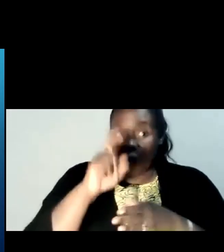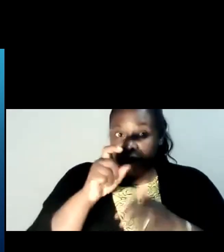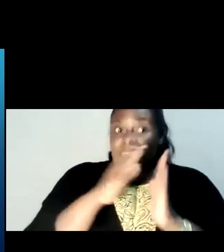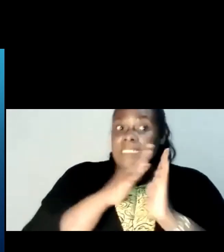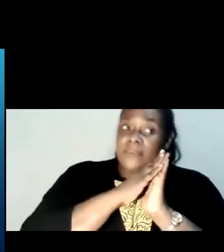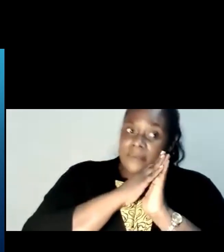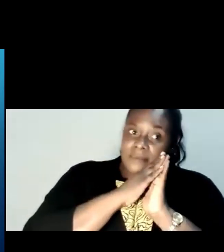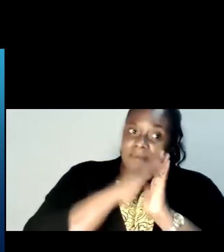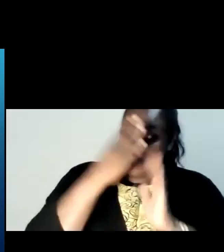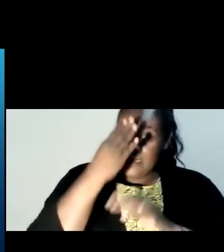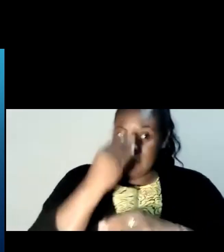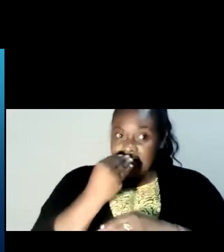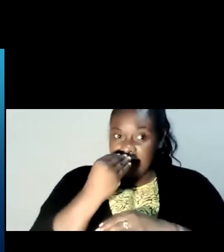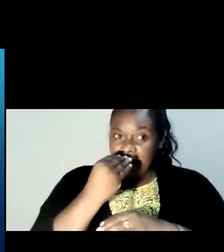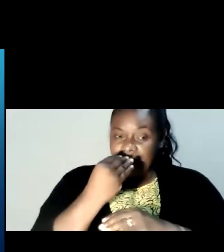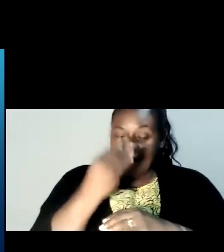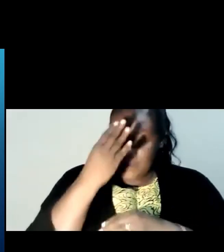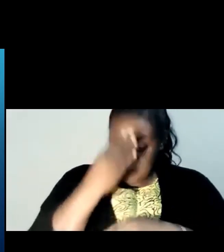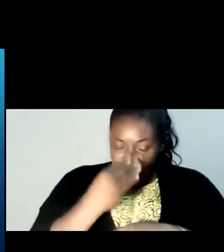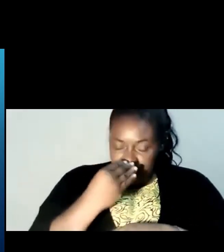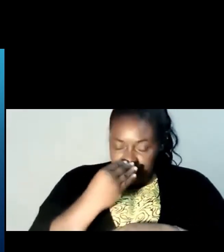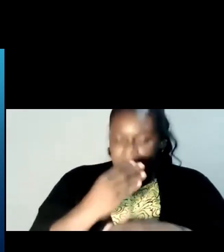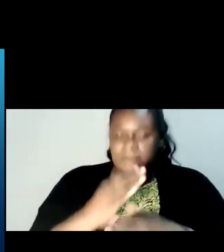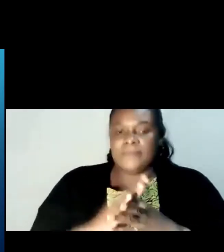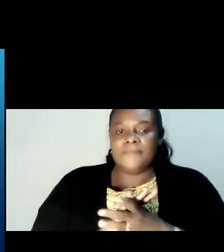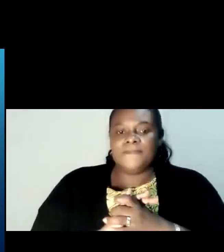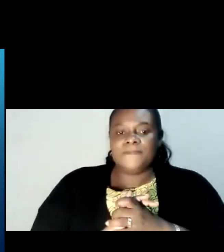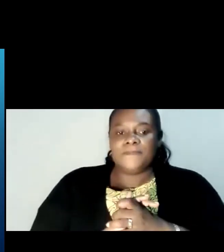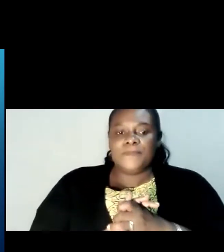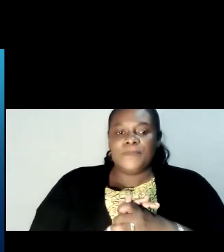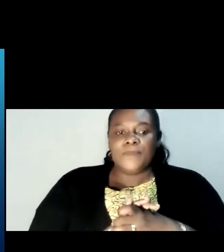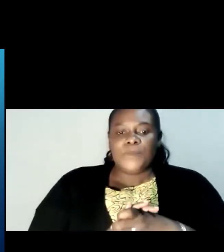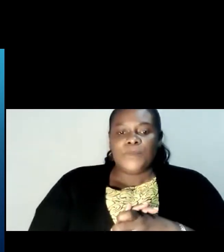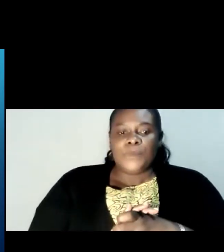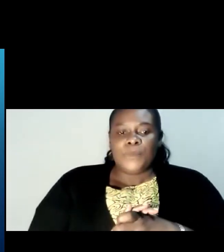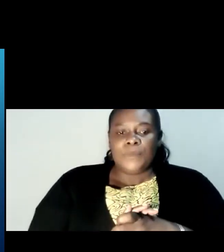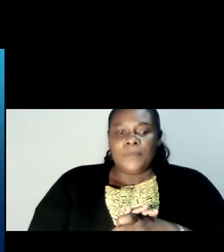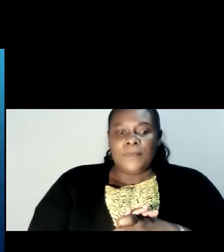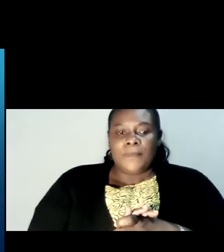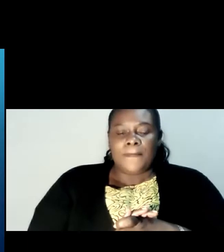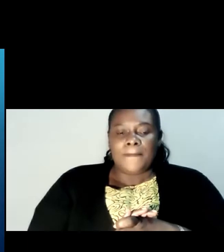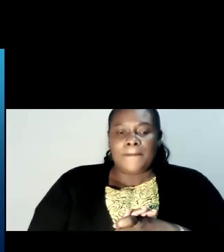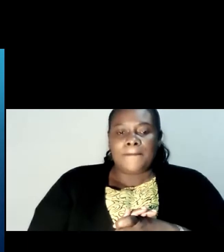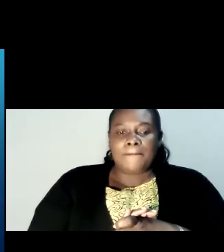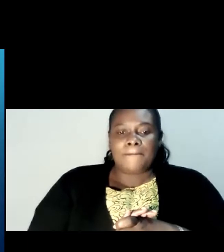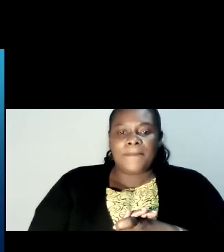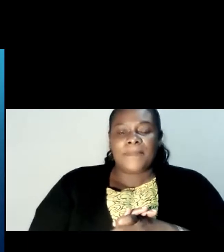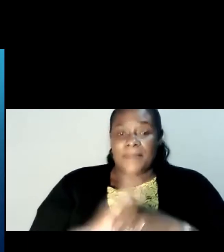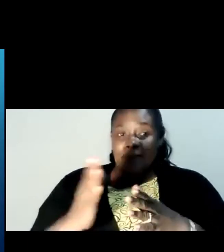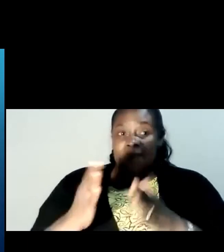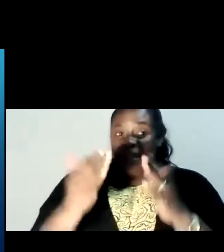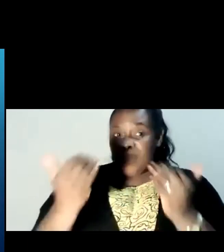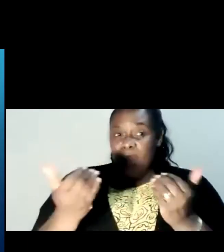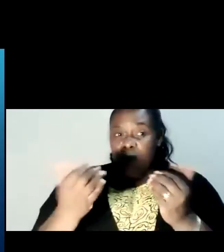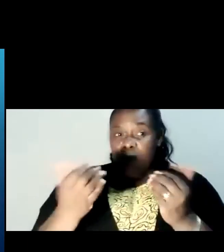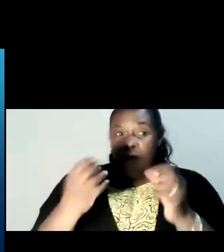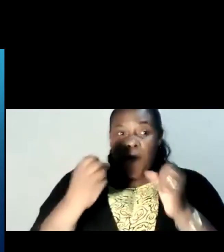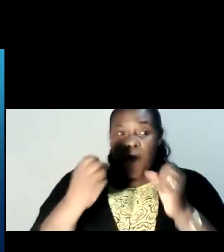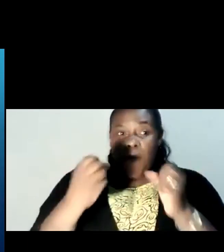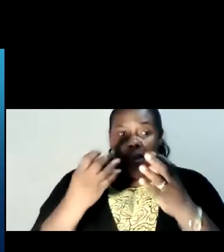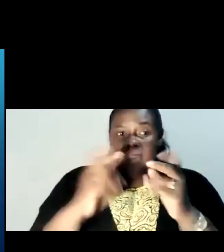In our time, a lot of people tend to practice very poor sleep hygiene. Sleep hygiene